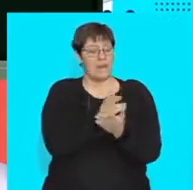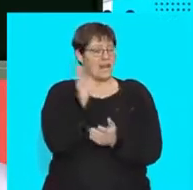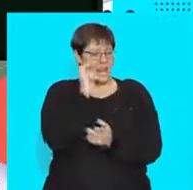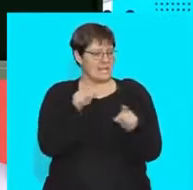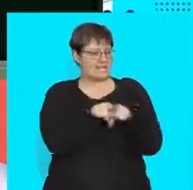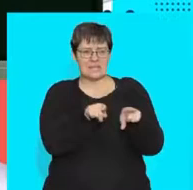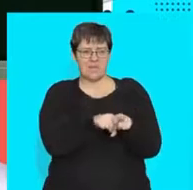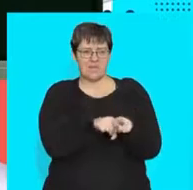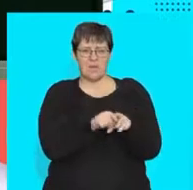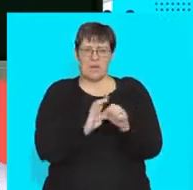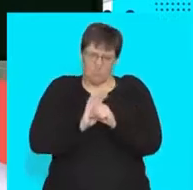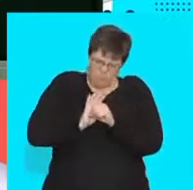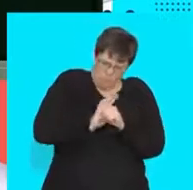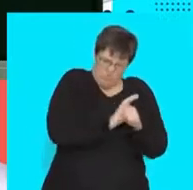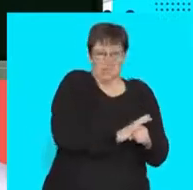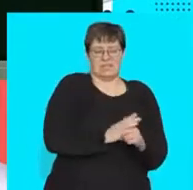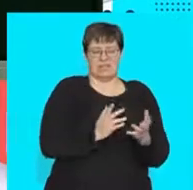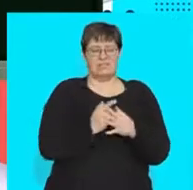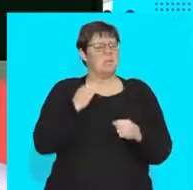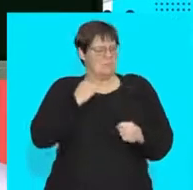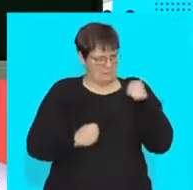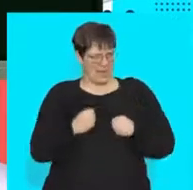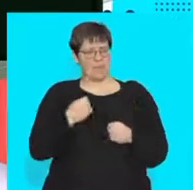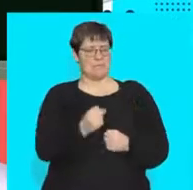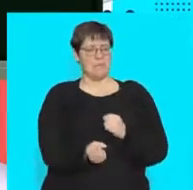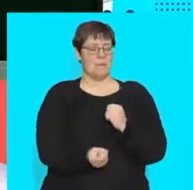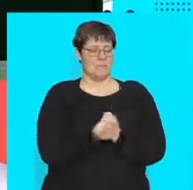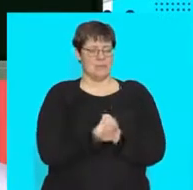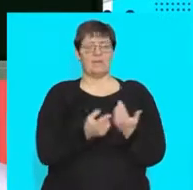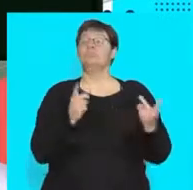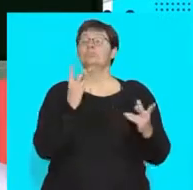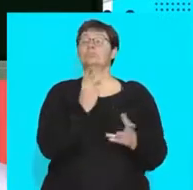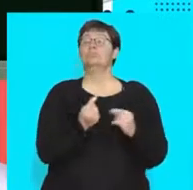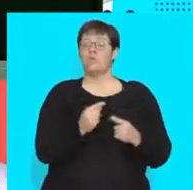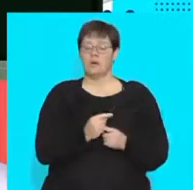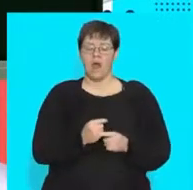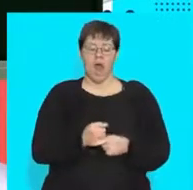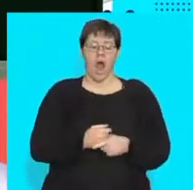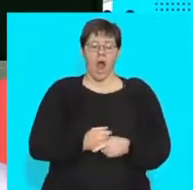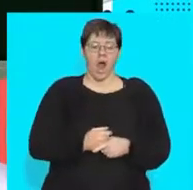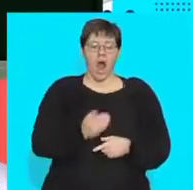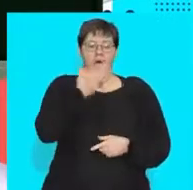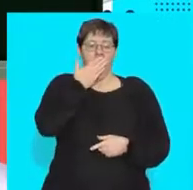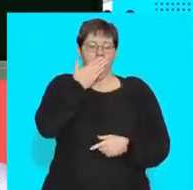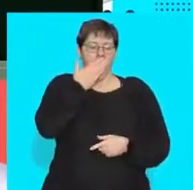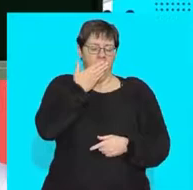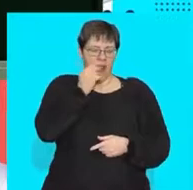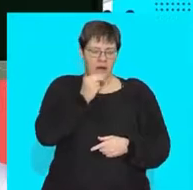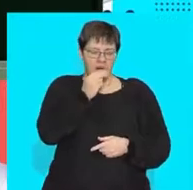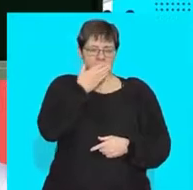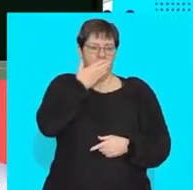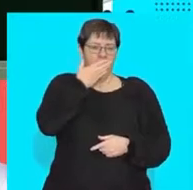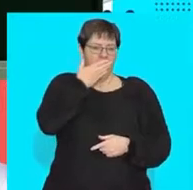middle ear is still the same. It's pressing on it now, so you get pain. So what they usually tell you to do is to yawn. When you yawn